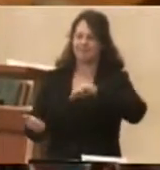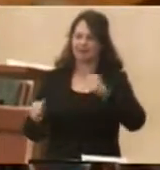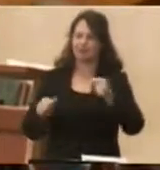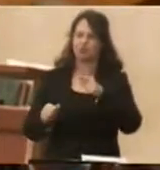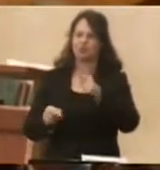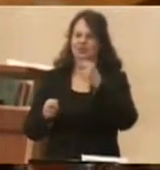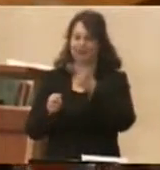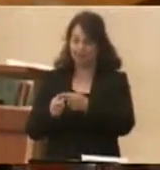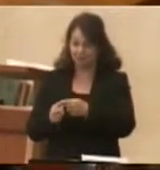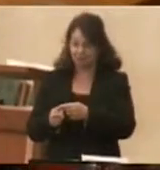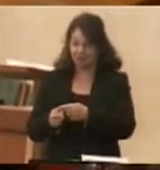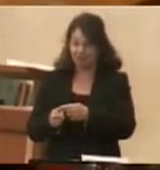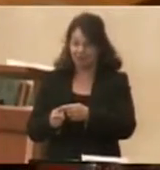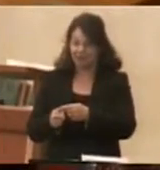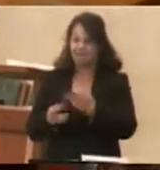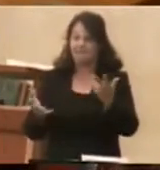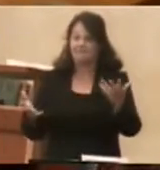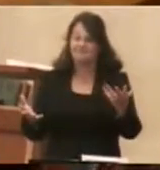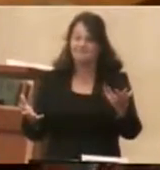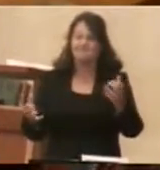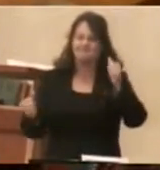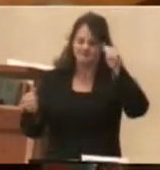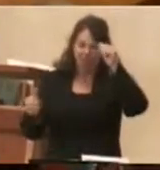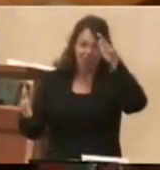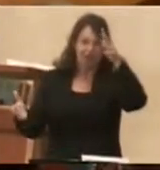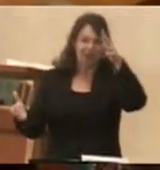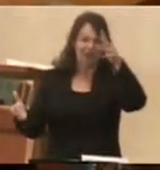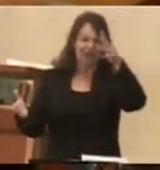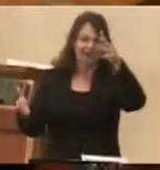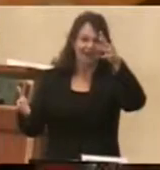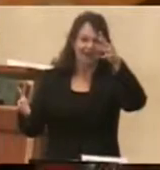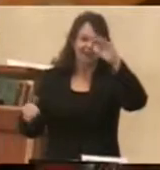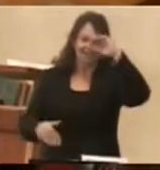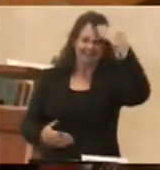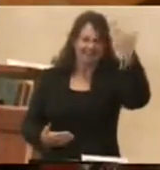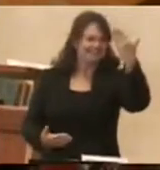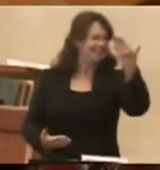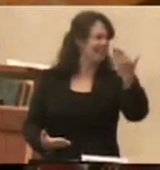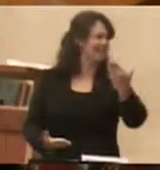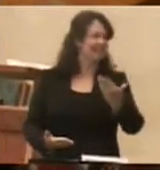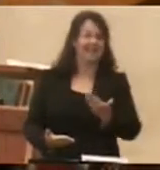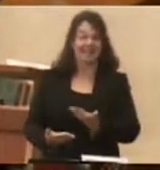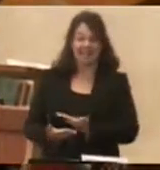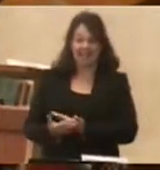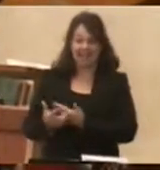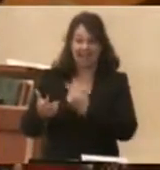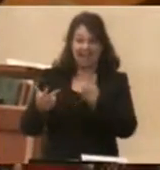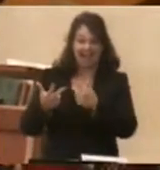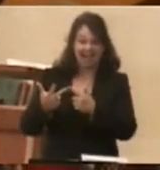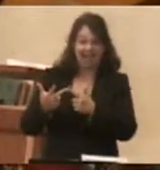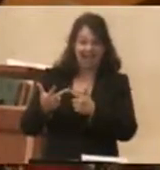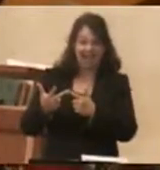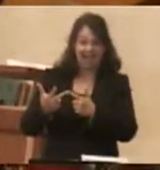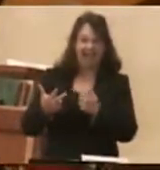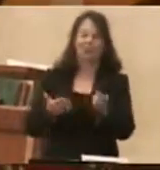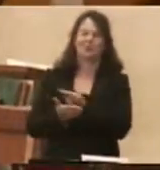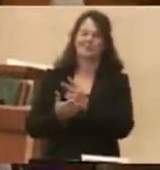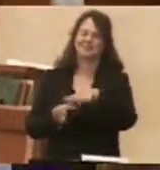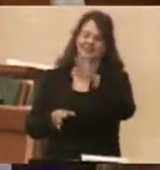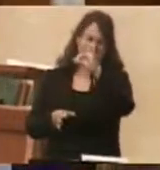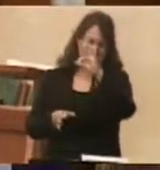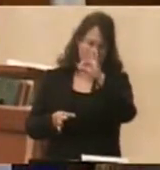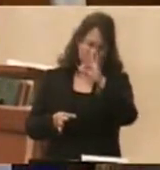the Father, and of the Son, and of the Holy